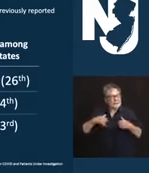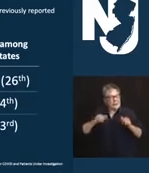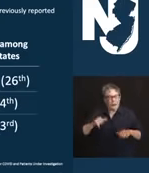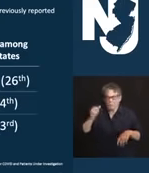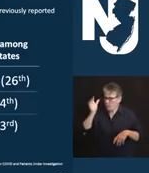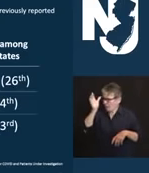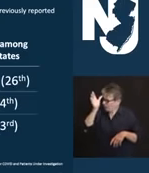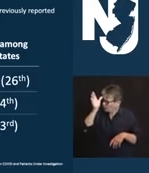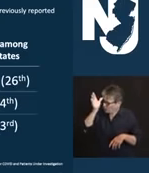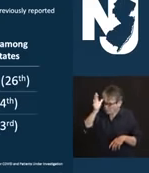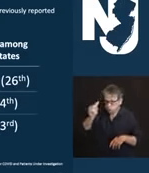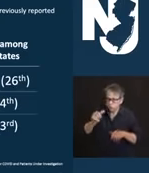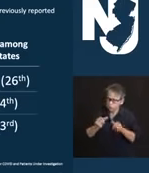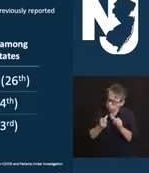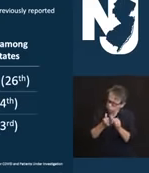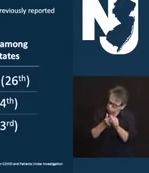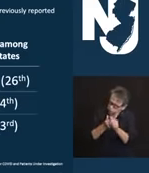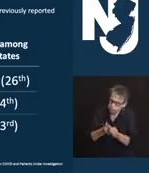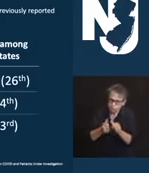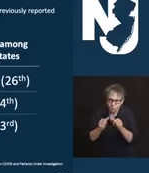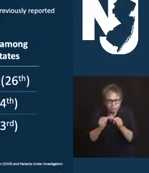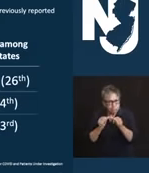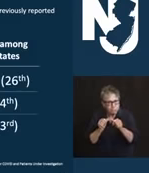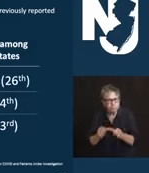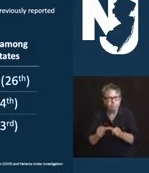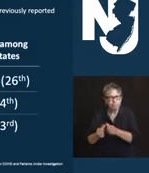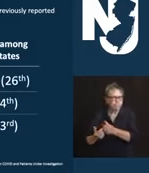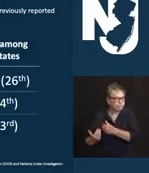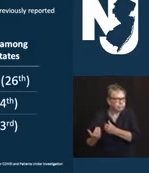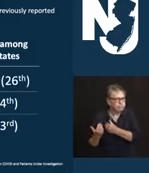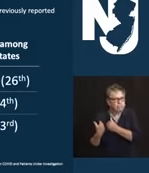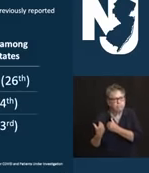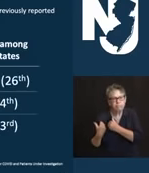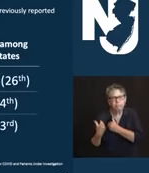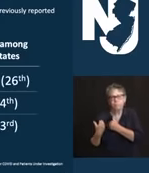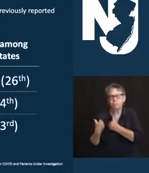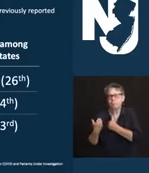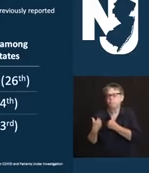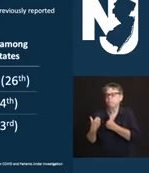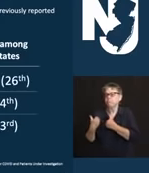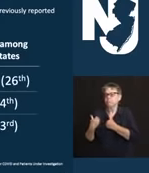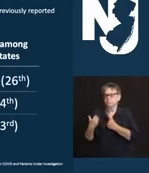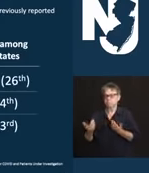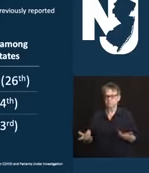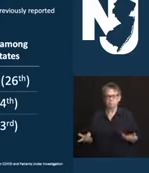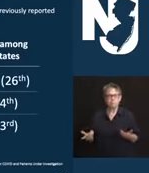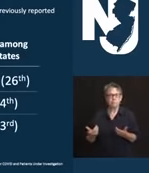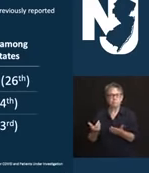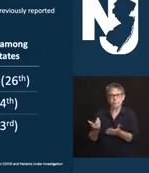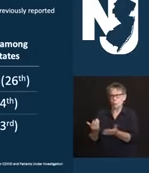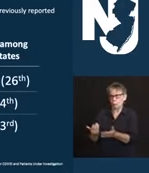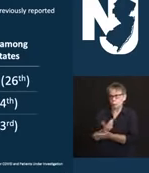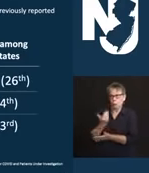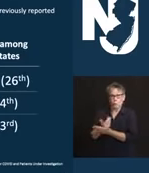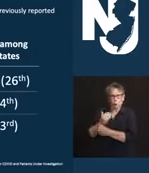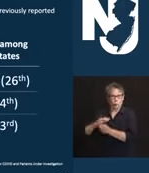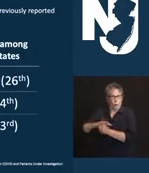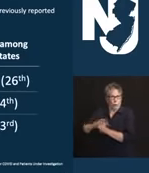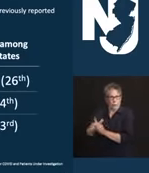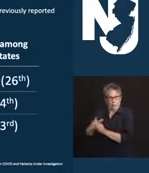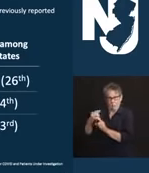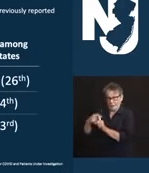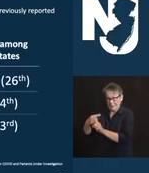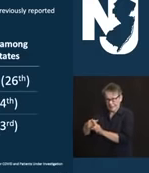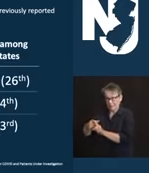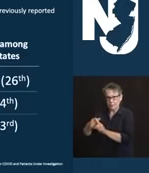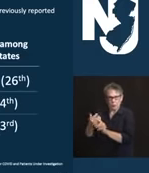dropping rapidly among our fellow states in terms of new cases, which is really good and speaks to your continued embrace of social